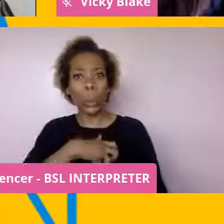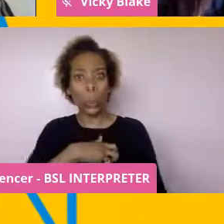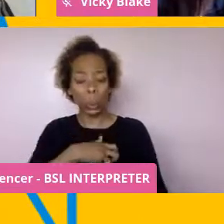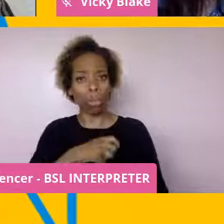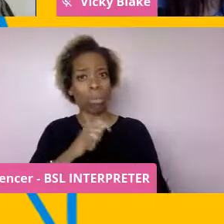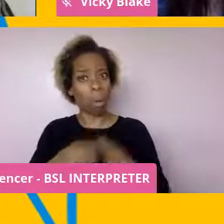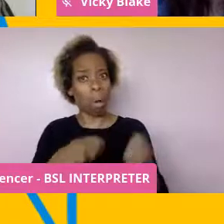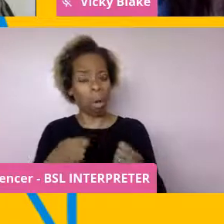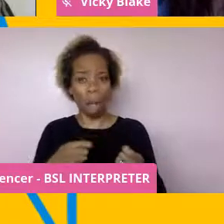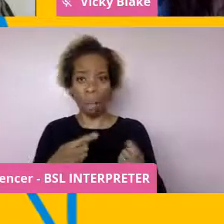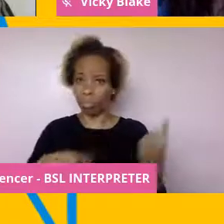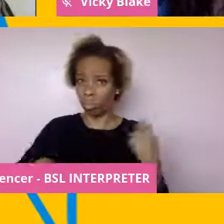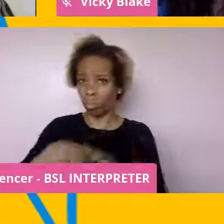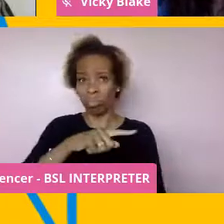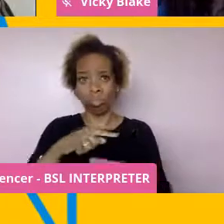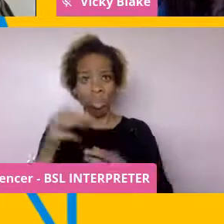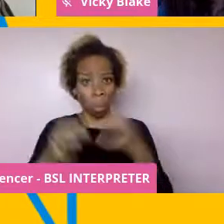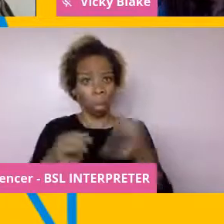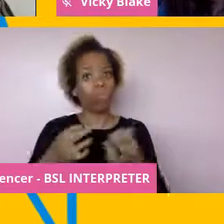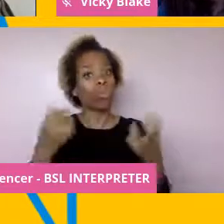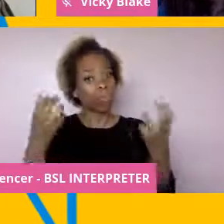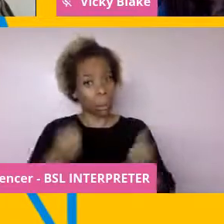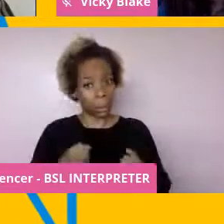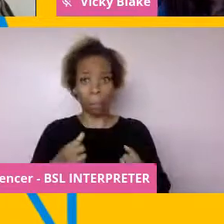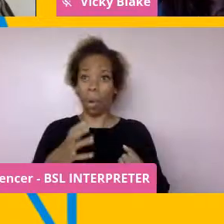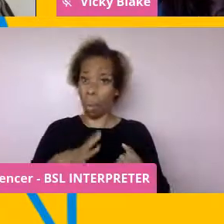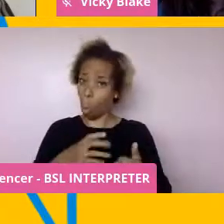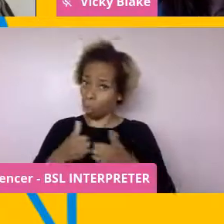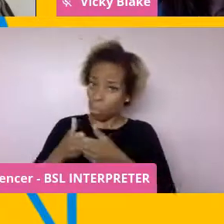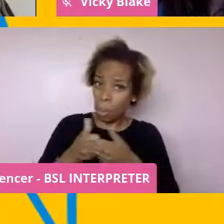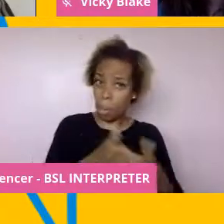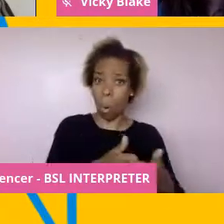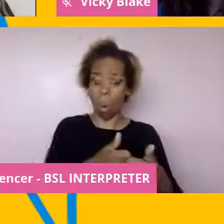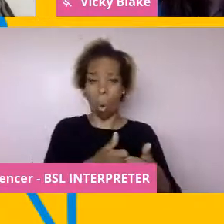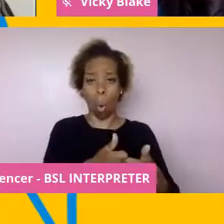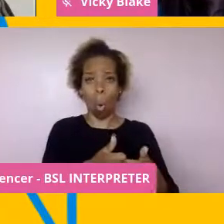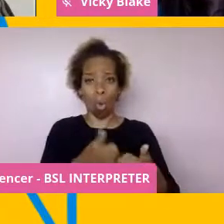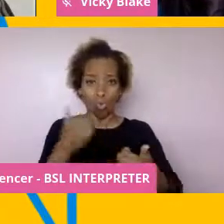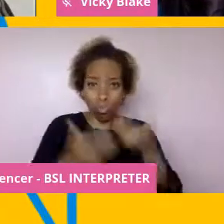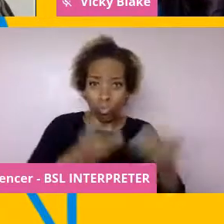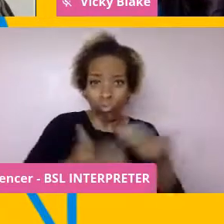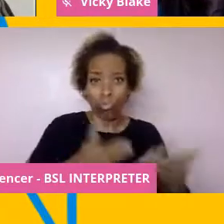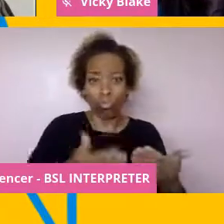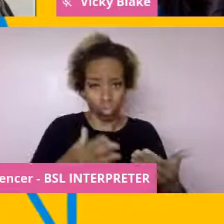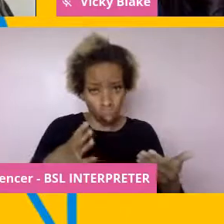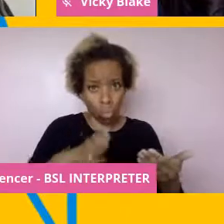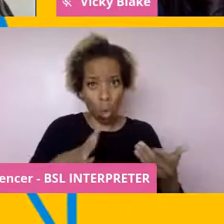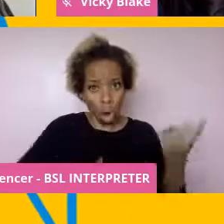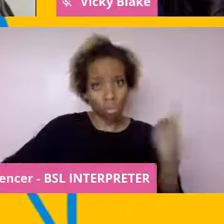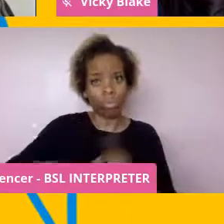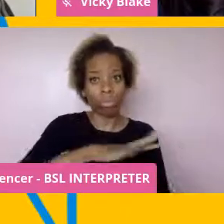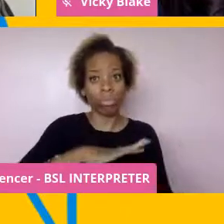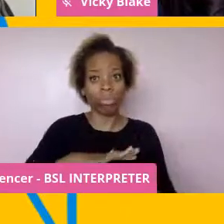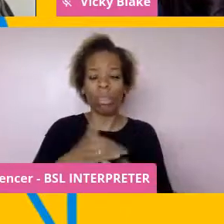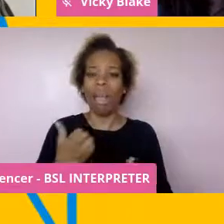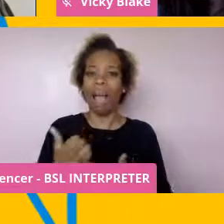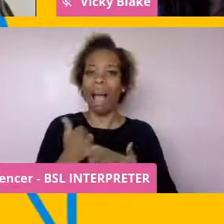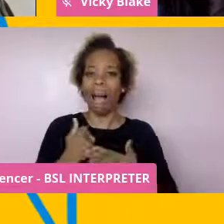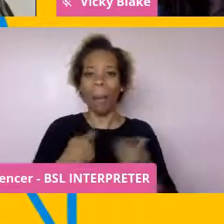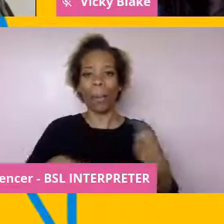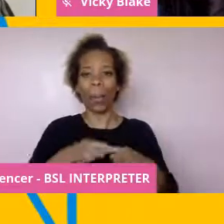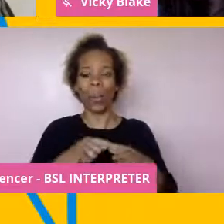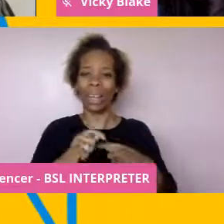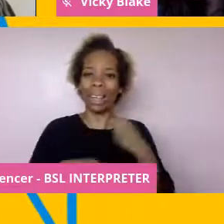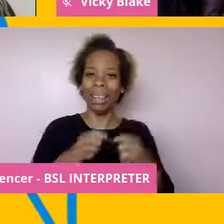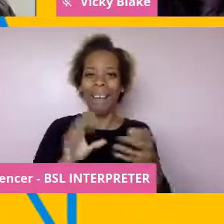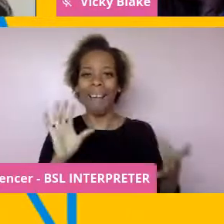local politicians that we have, and there's a genuine support for trade unionism within the city, which obviously helps us to build that relationship.